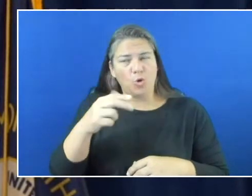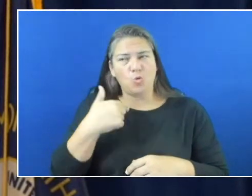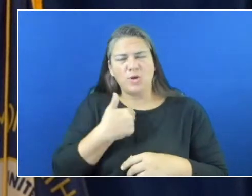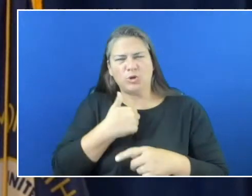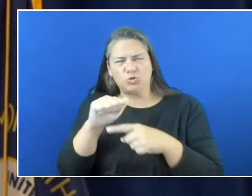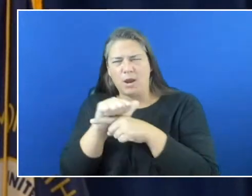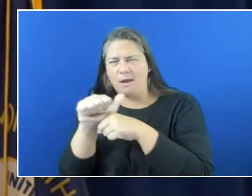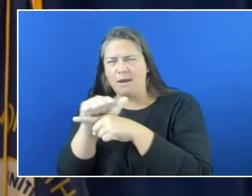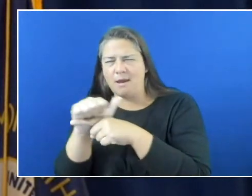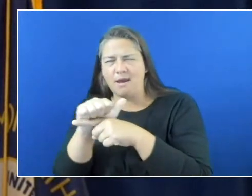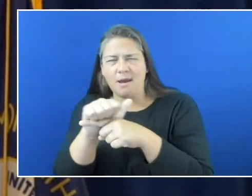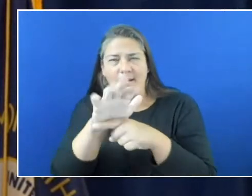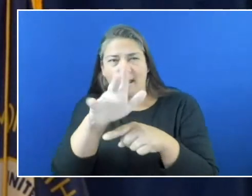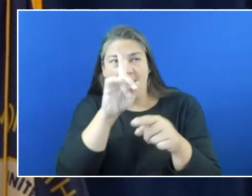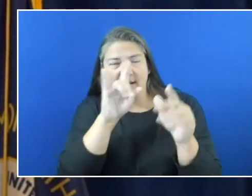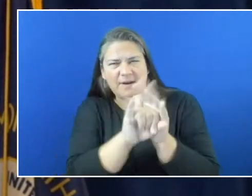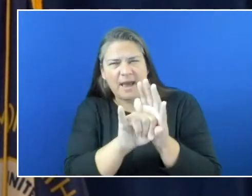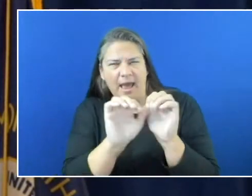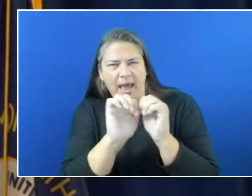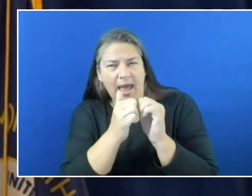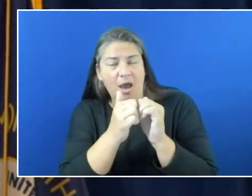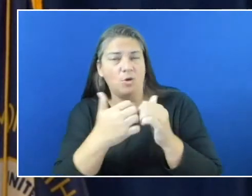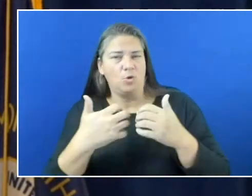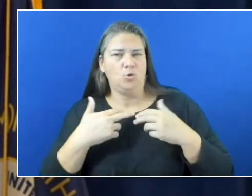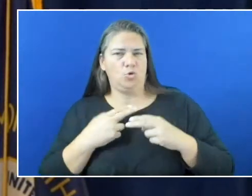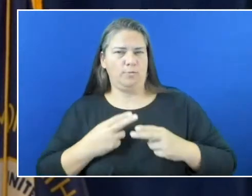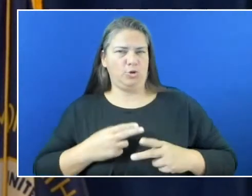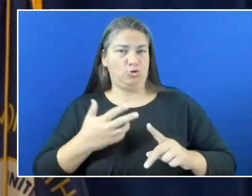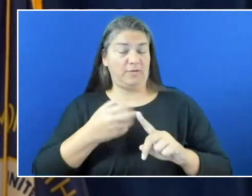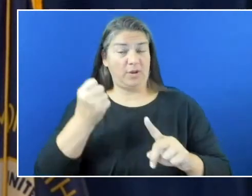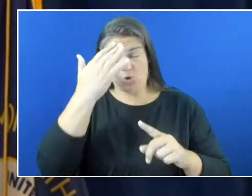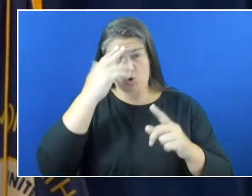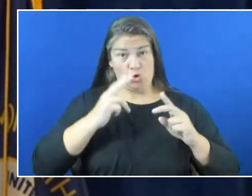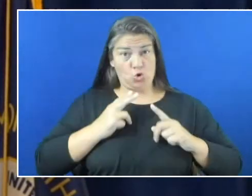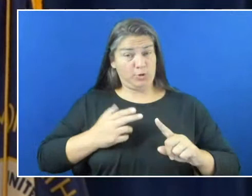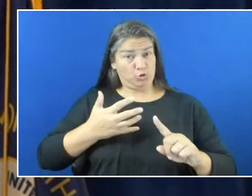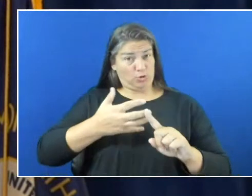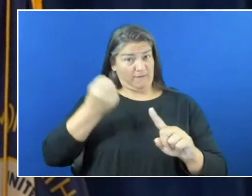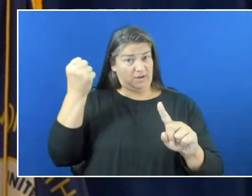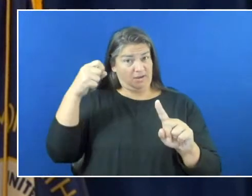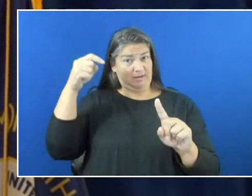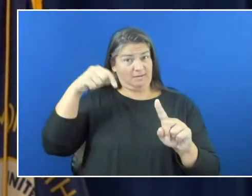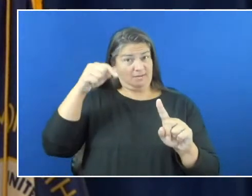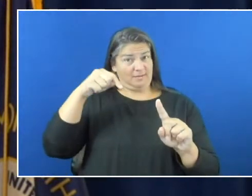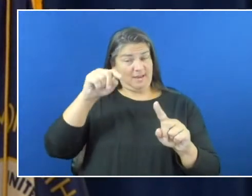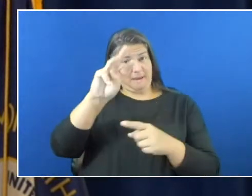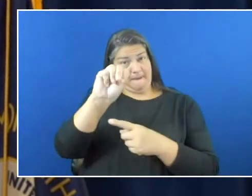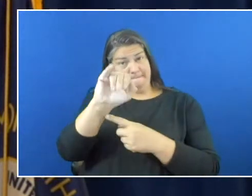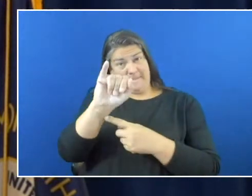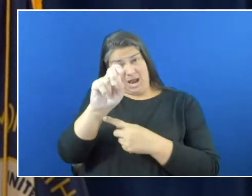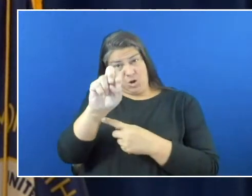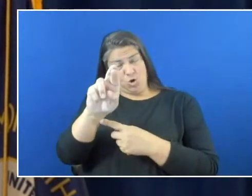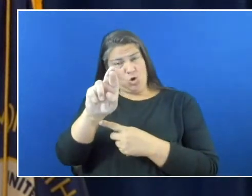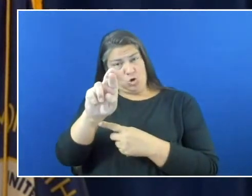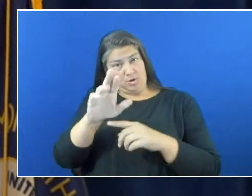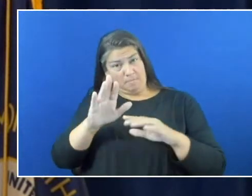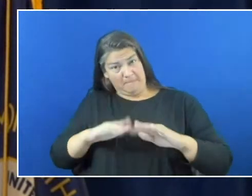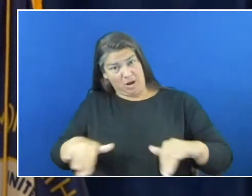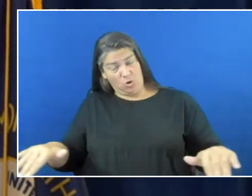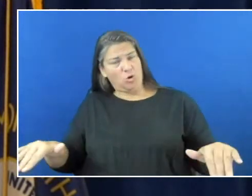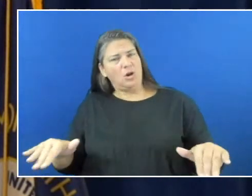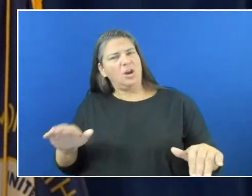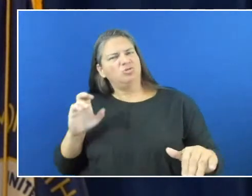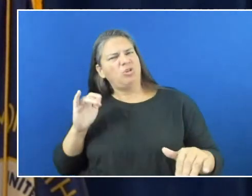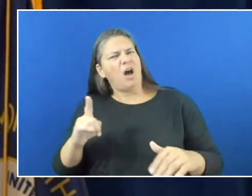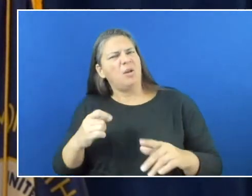is when they saw it. Remember, human trafficking, when it involves minors, is a form of child abuse. You have a legal duty